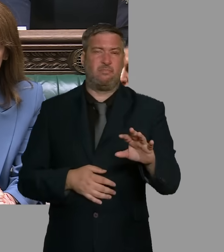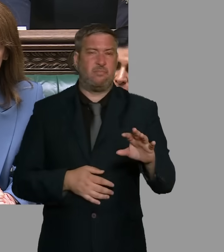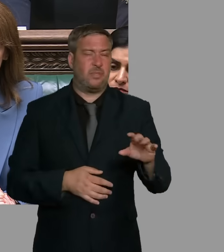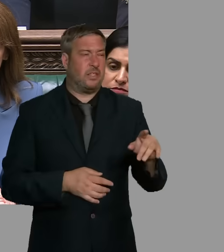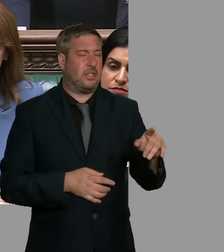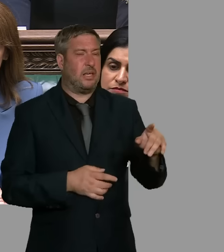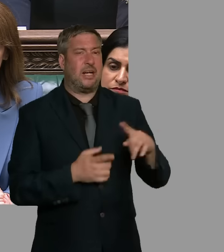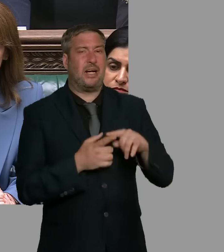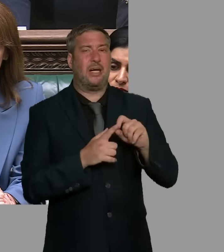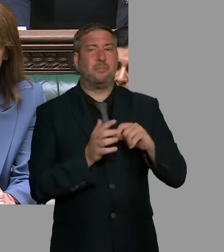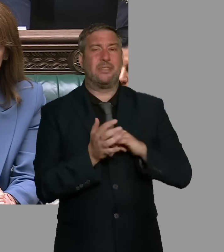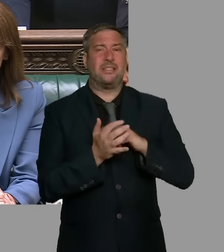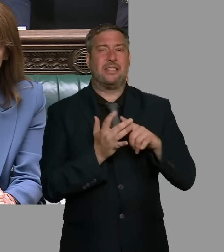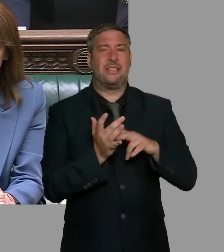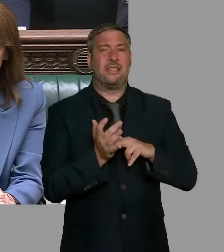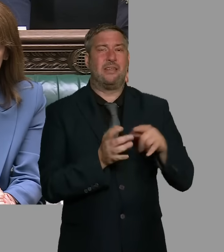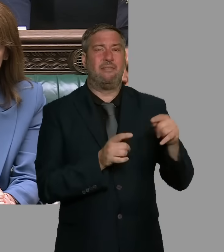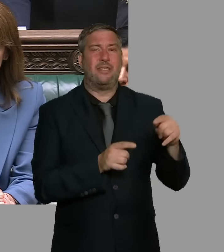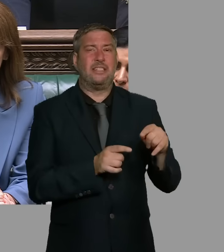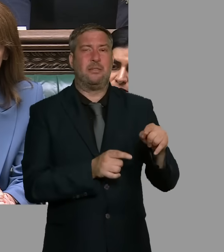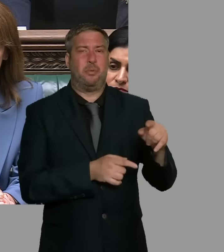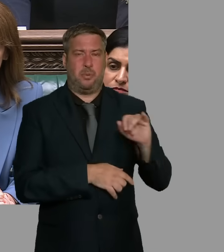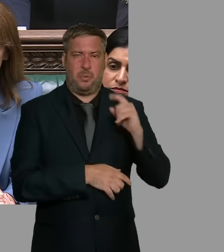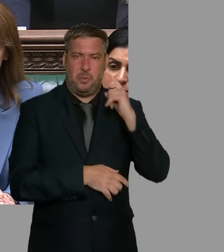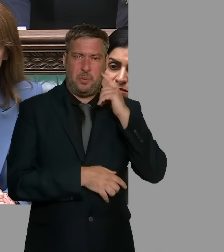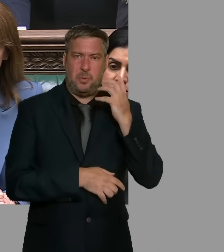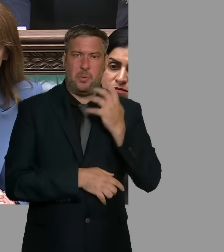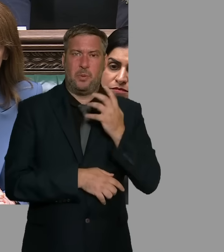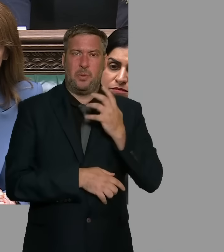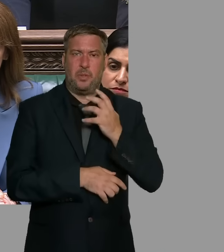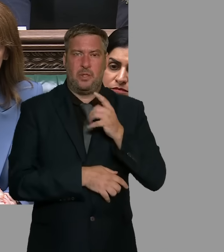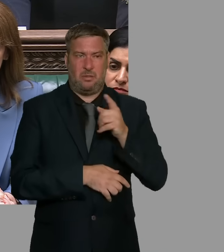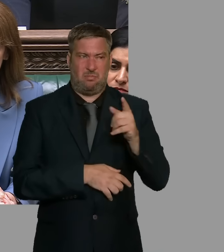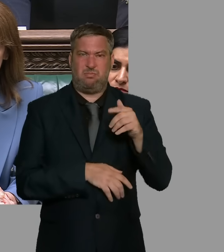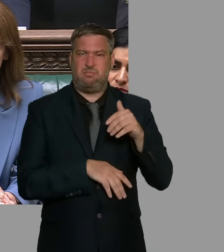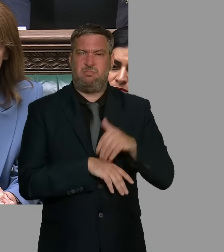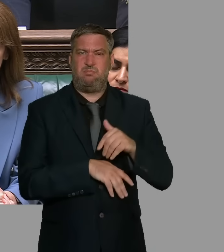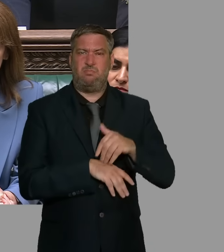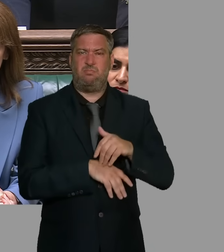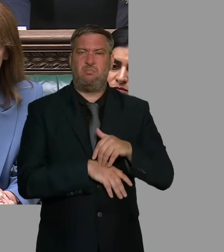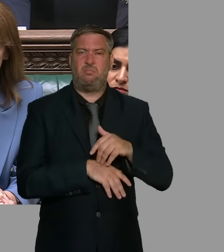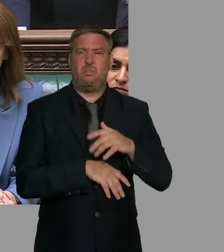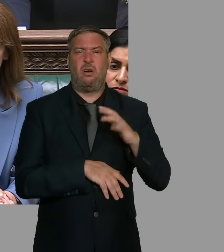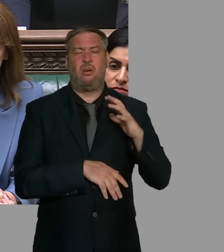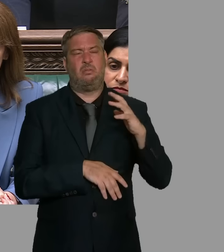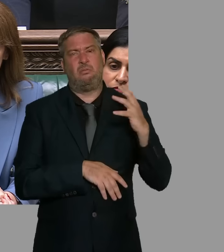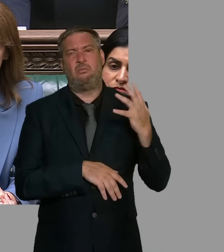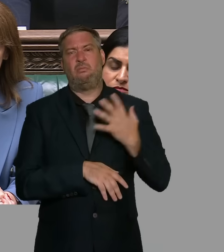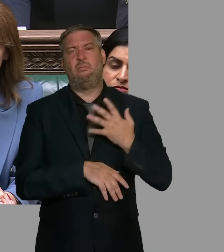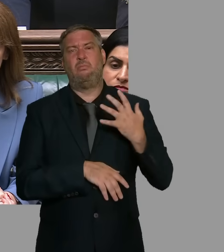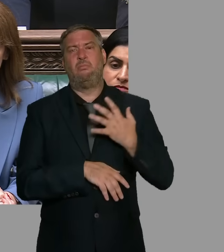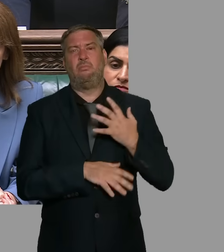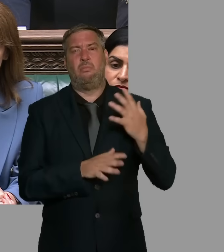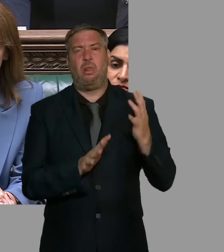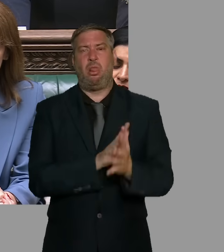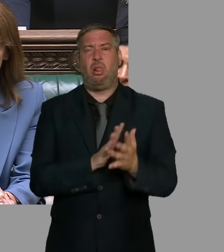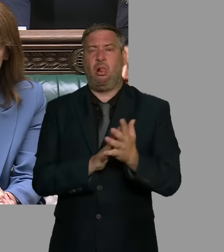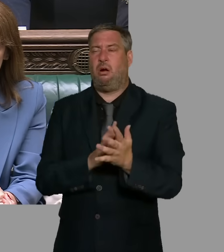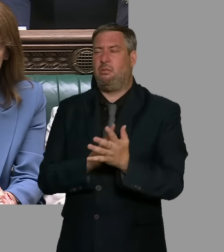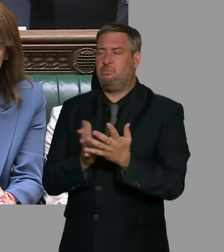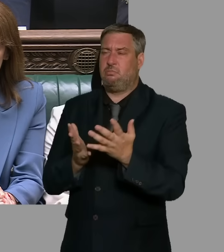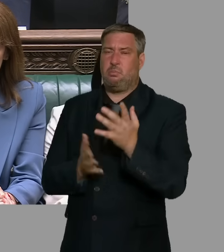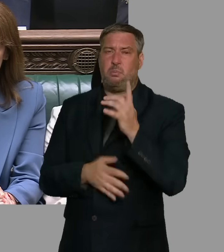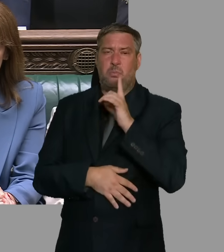The Ambassador has repeatedly expressed his deep regret for his association with him. He's right to do so. I